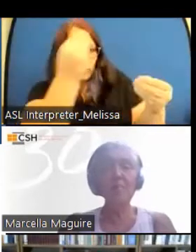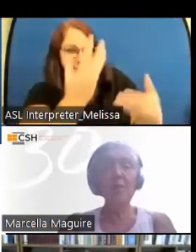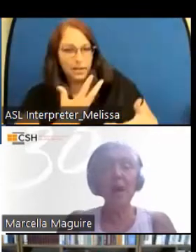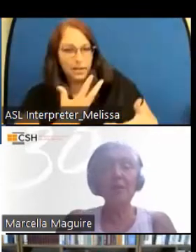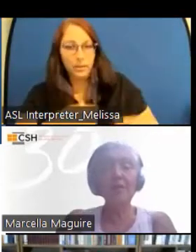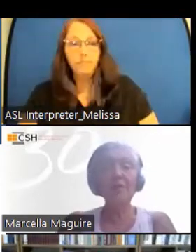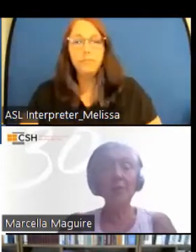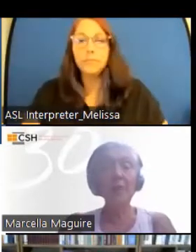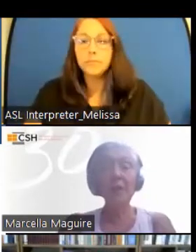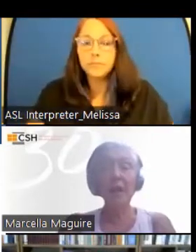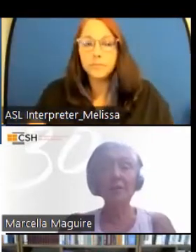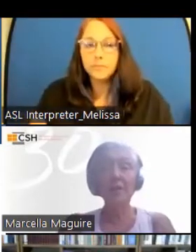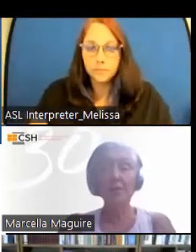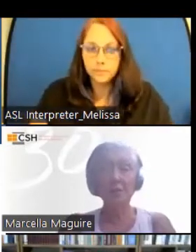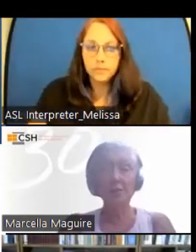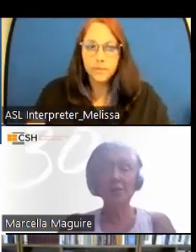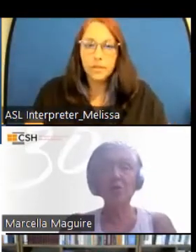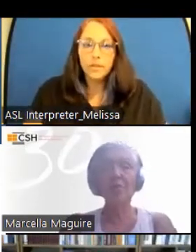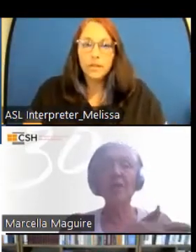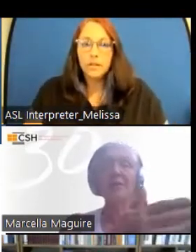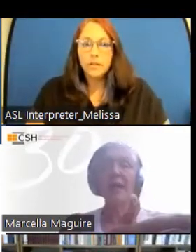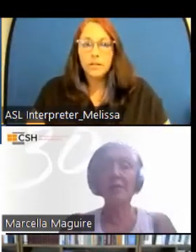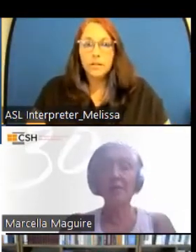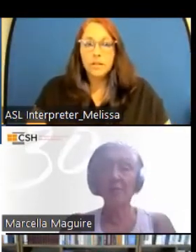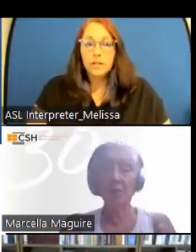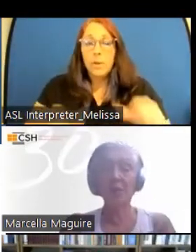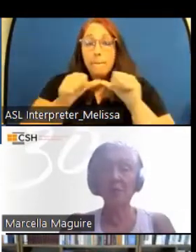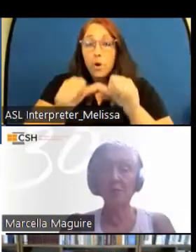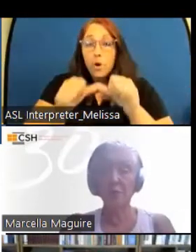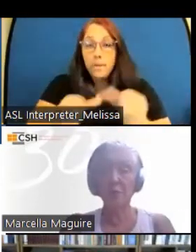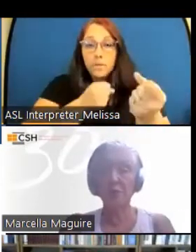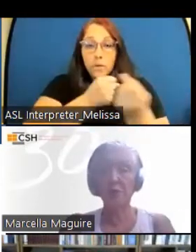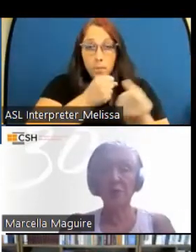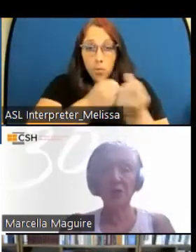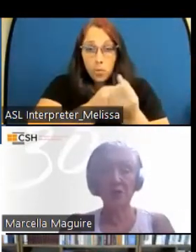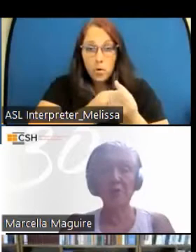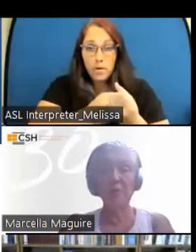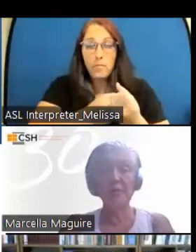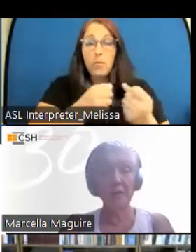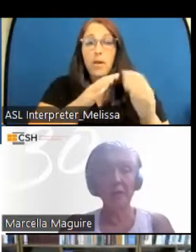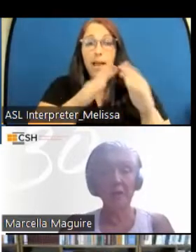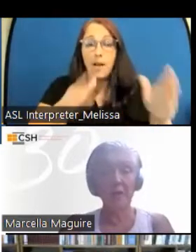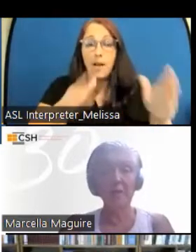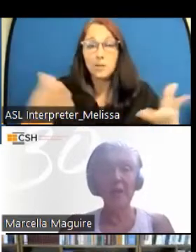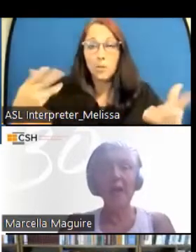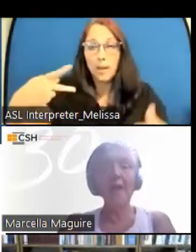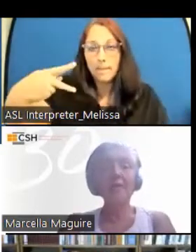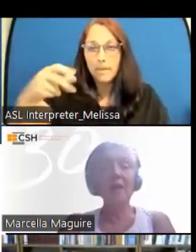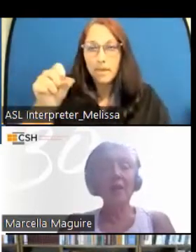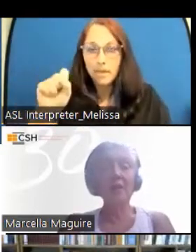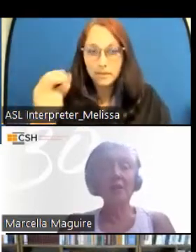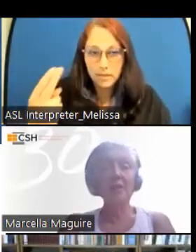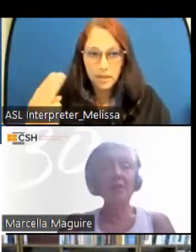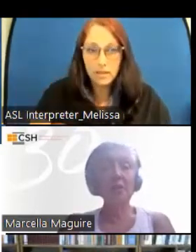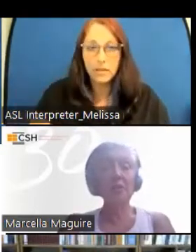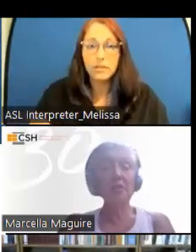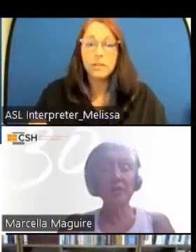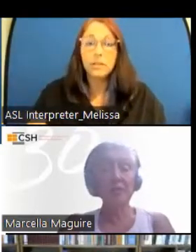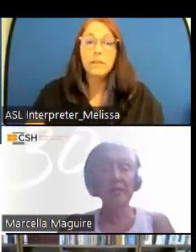that combines affordable housing assistance, what makes the housing affordable to a person with an extremely low income, and voluntary